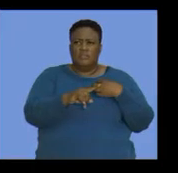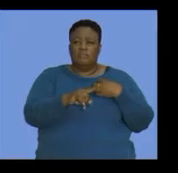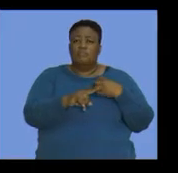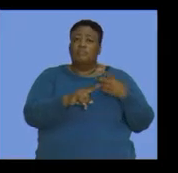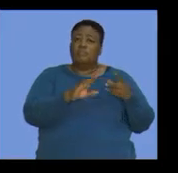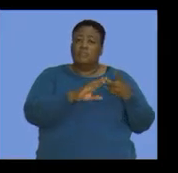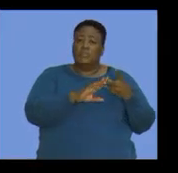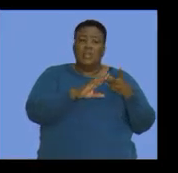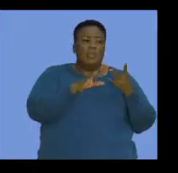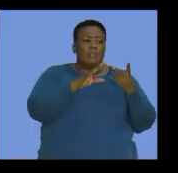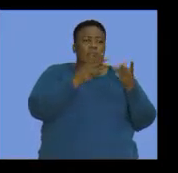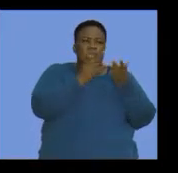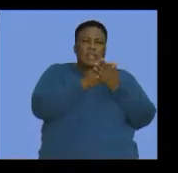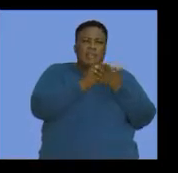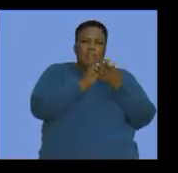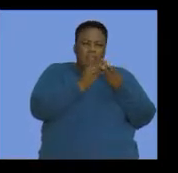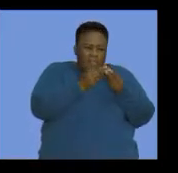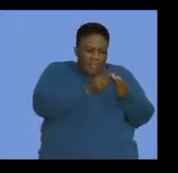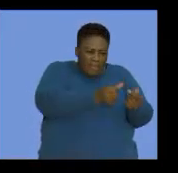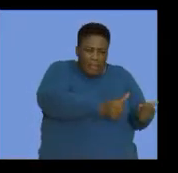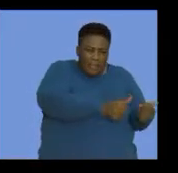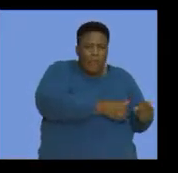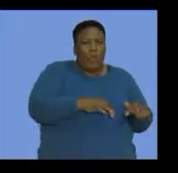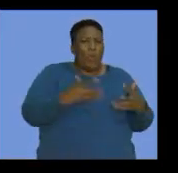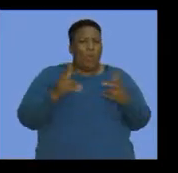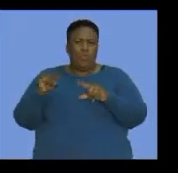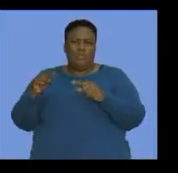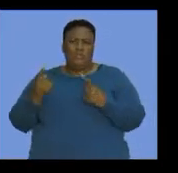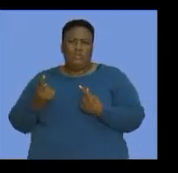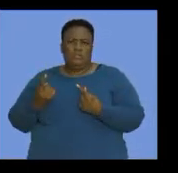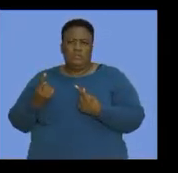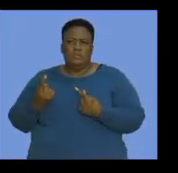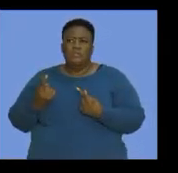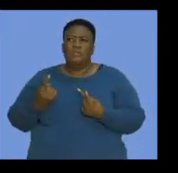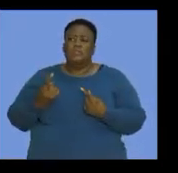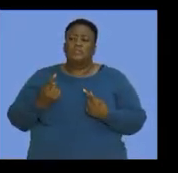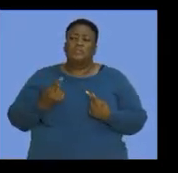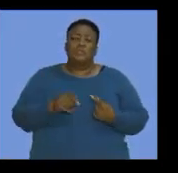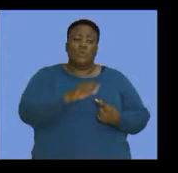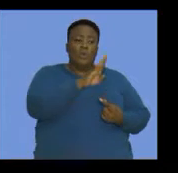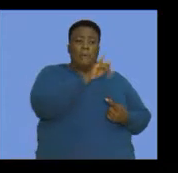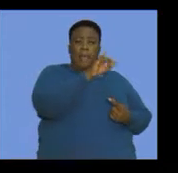they biodegradable or non-biodegradable? And essentially the terms